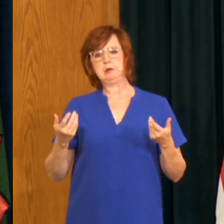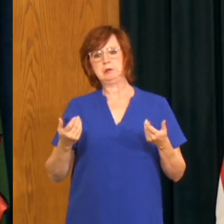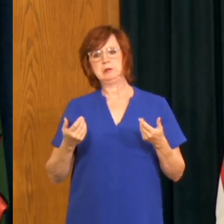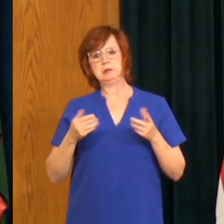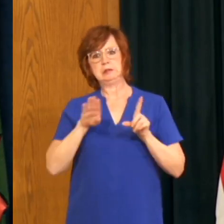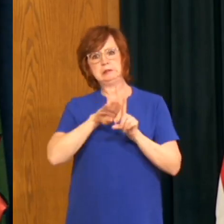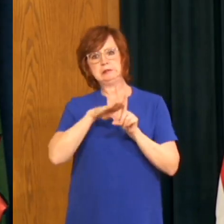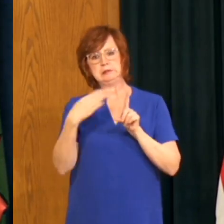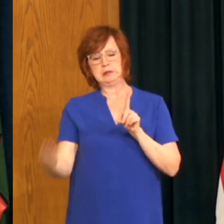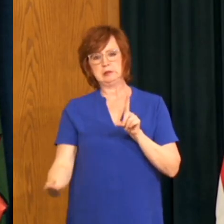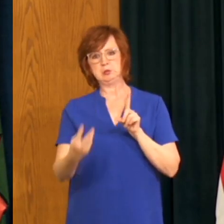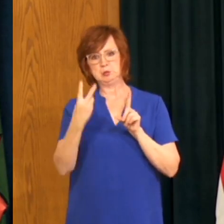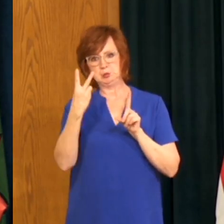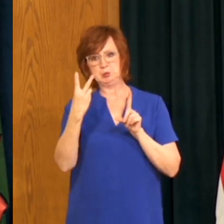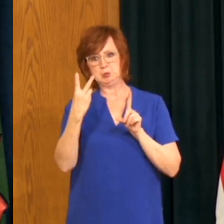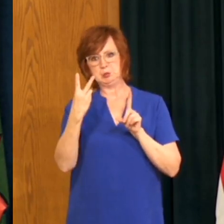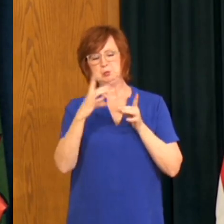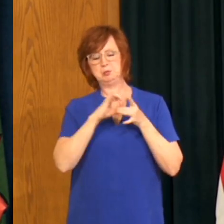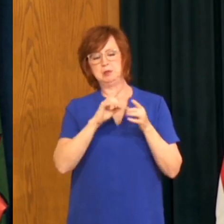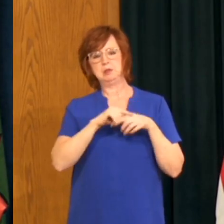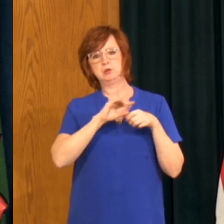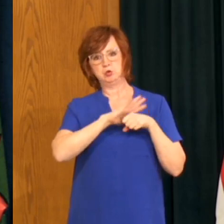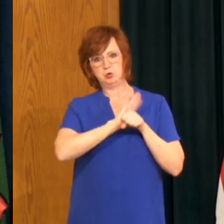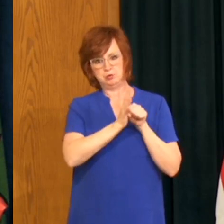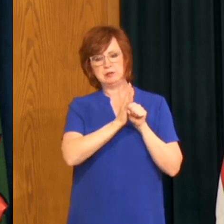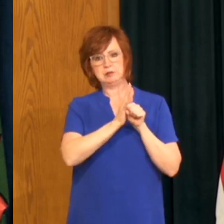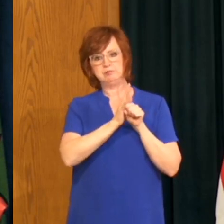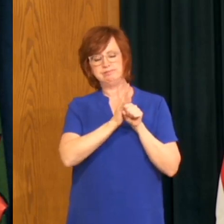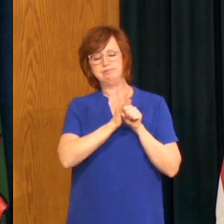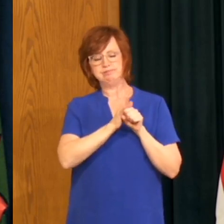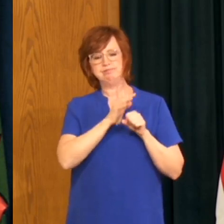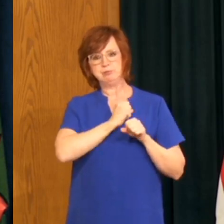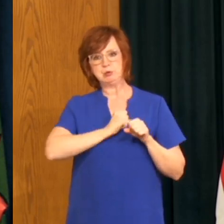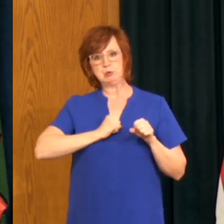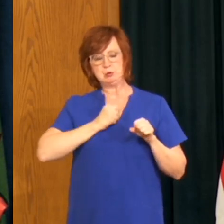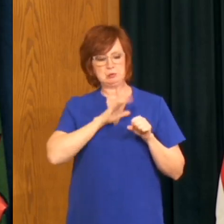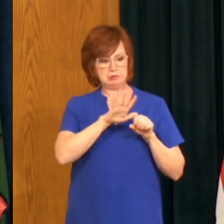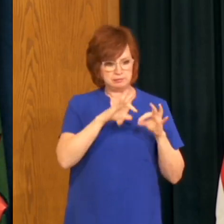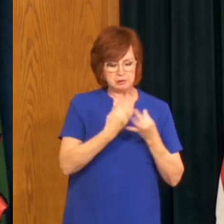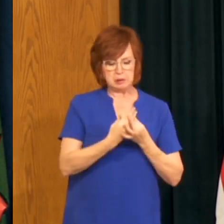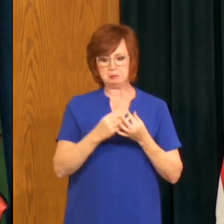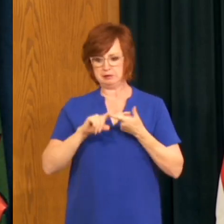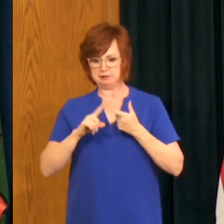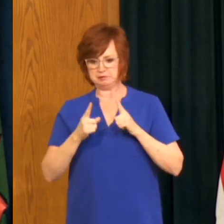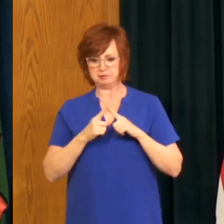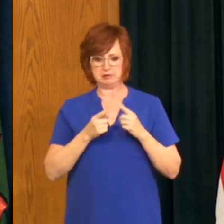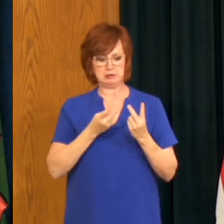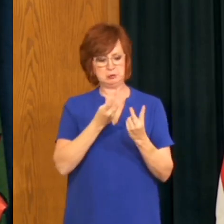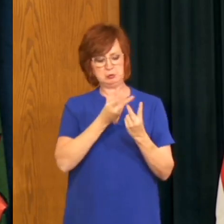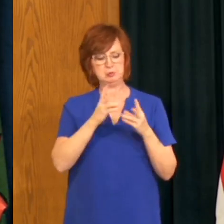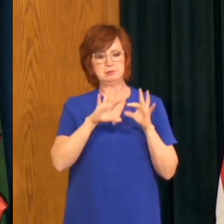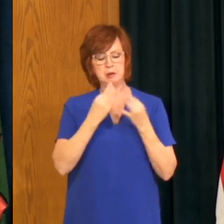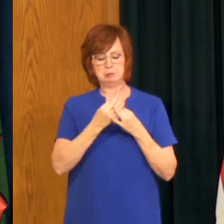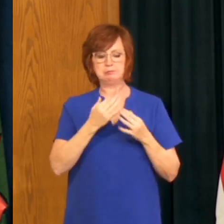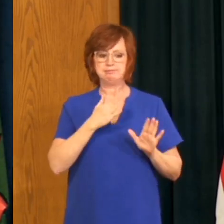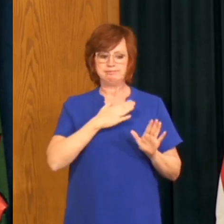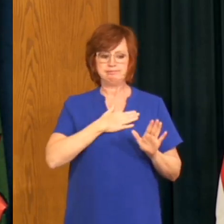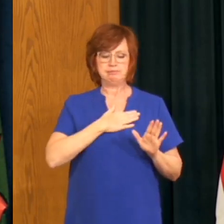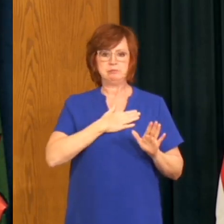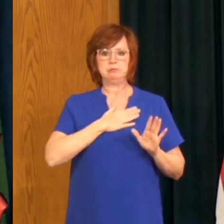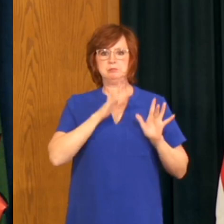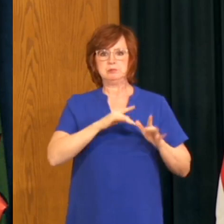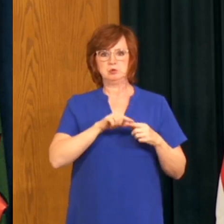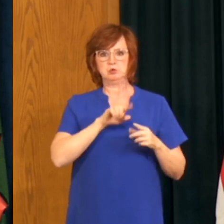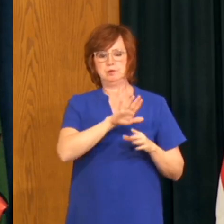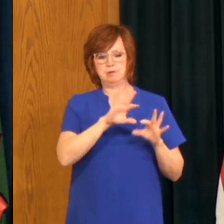more deaths related to COVID-19, and our most sincere condolences to the family and the friends of both these individuals is